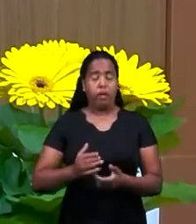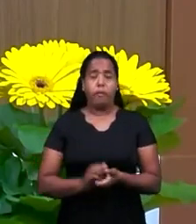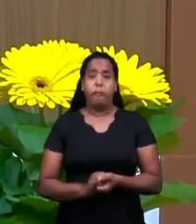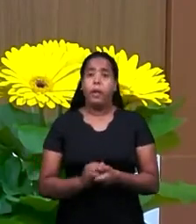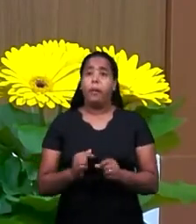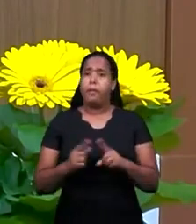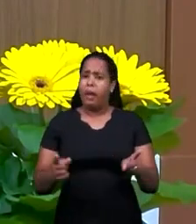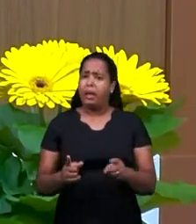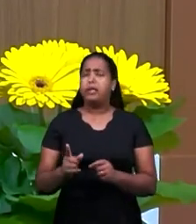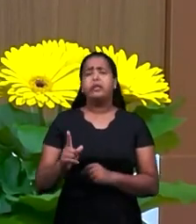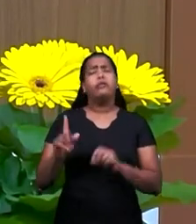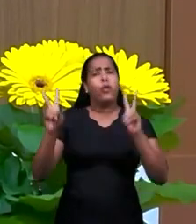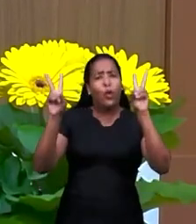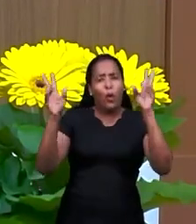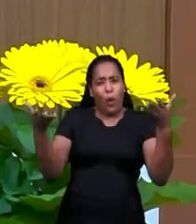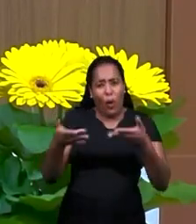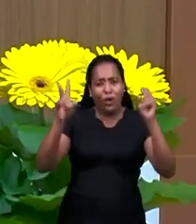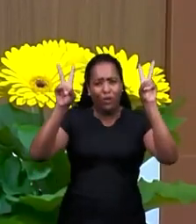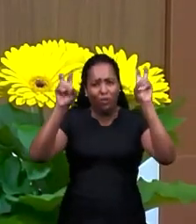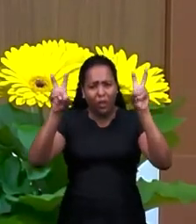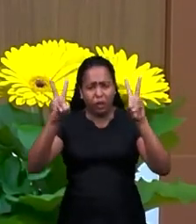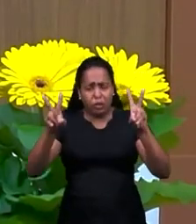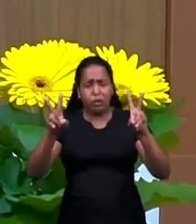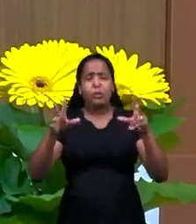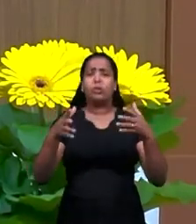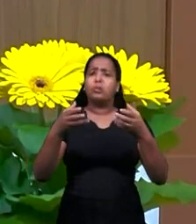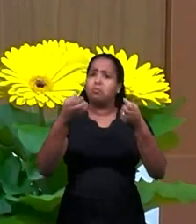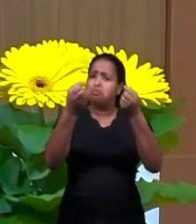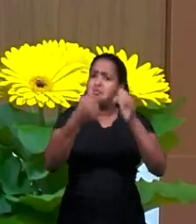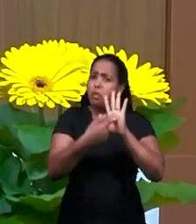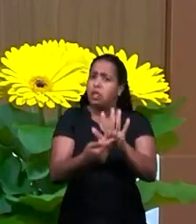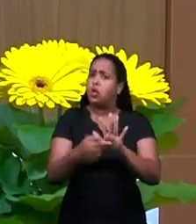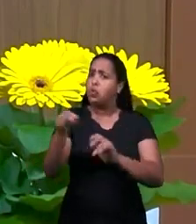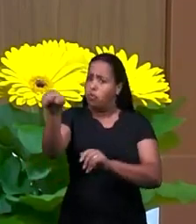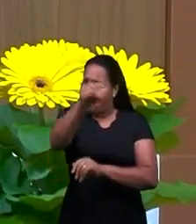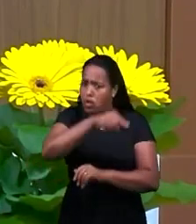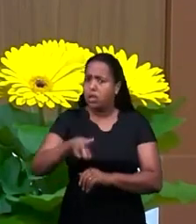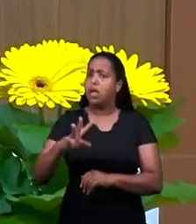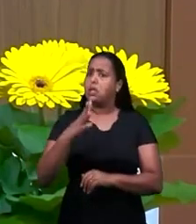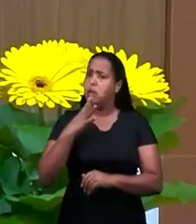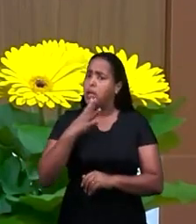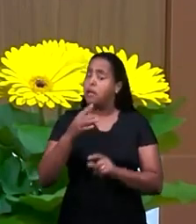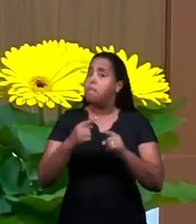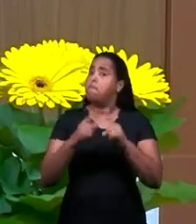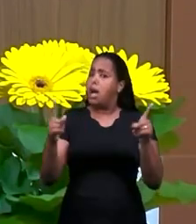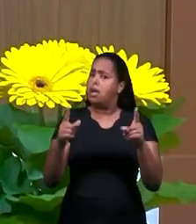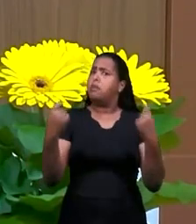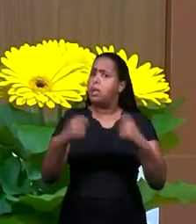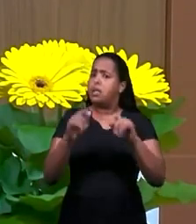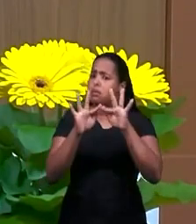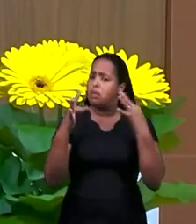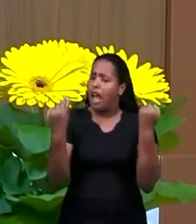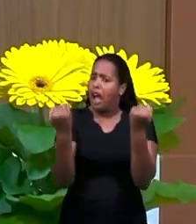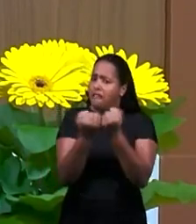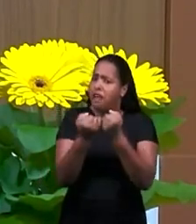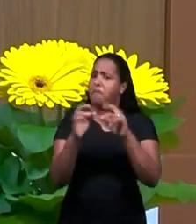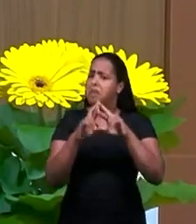This is a topic that you all know, but we need to be watchful. In families,